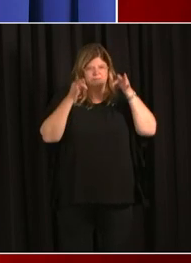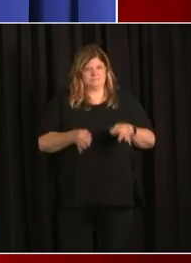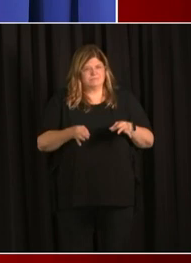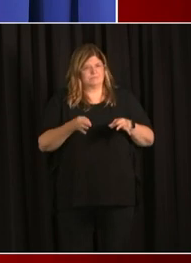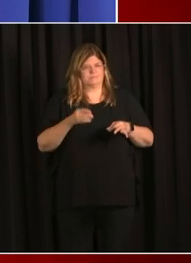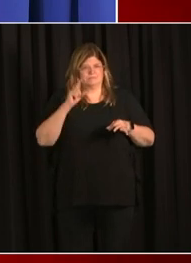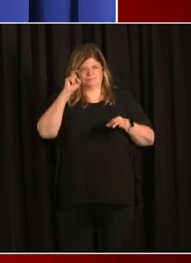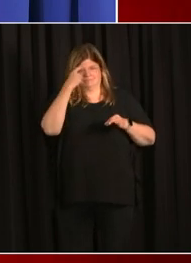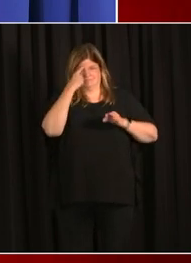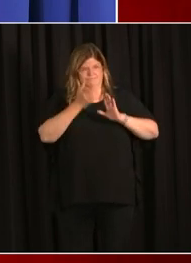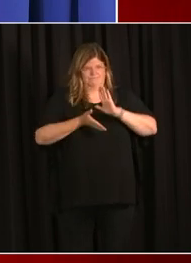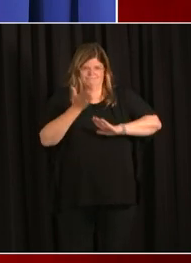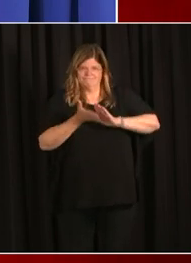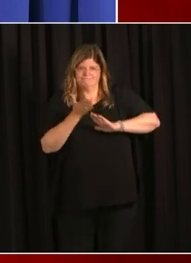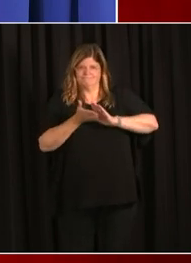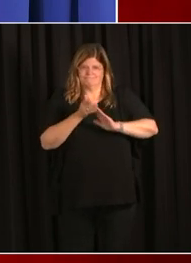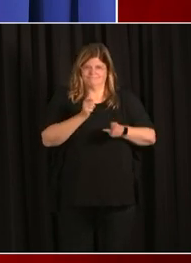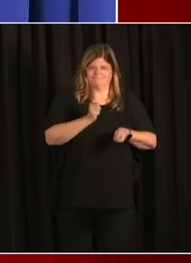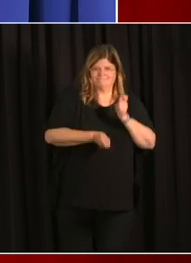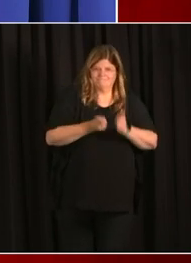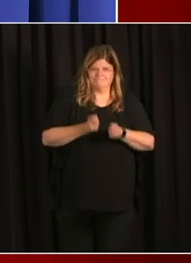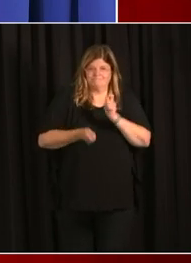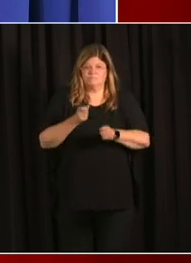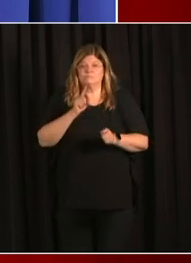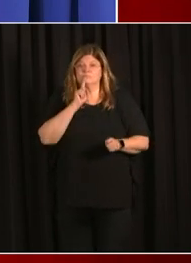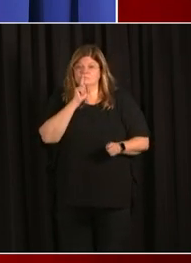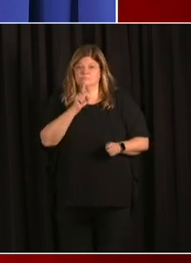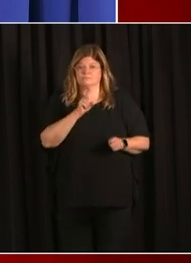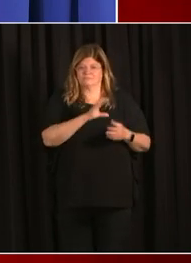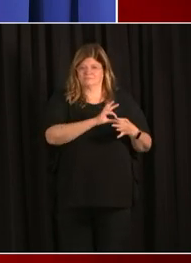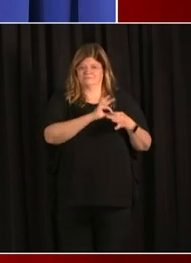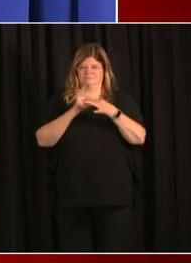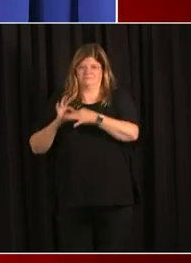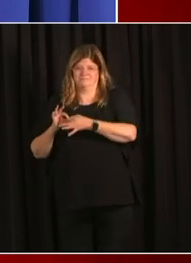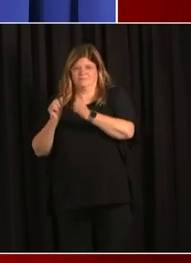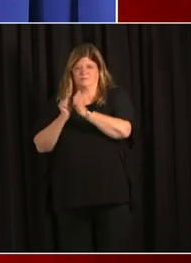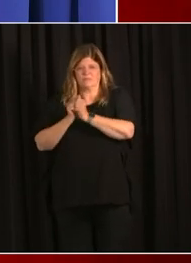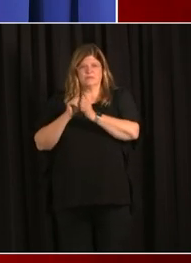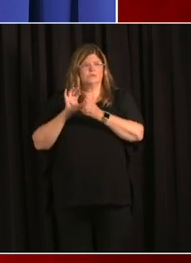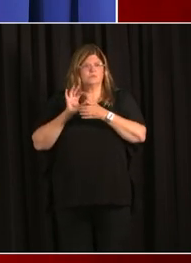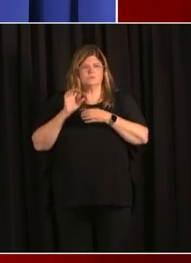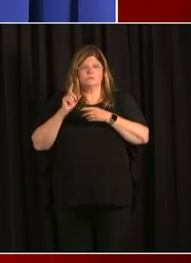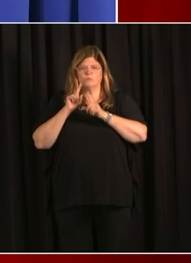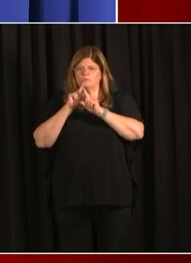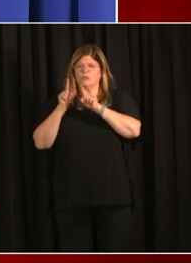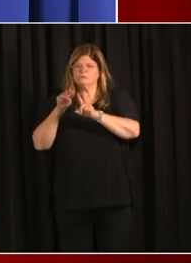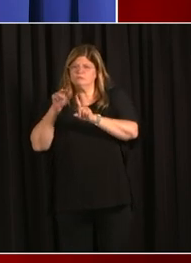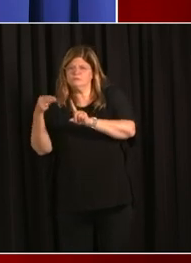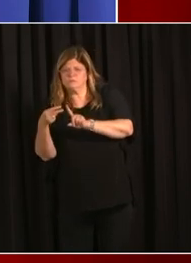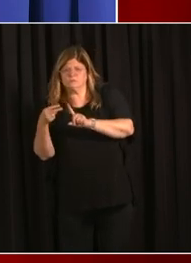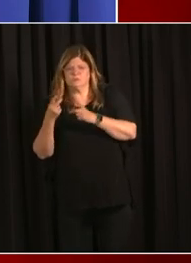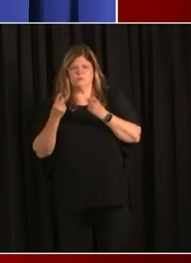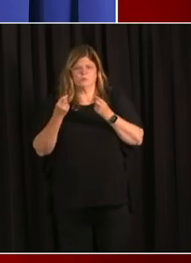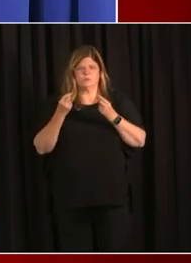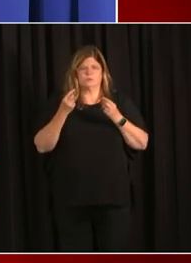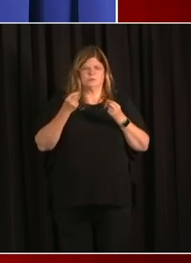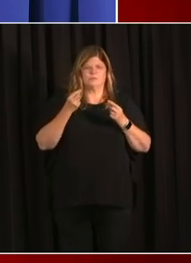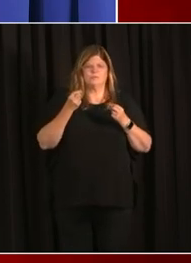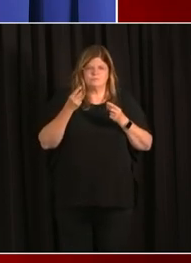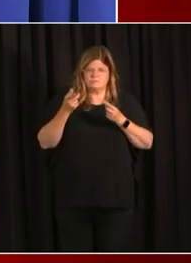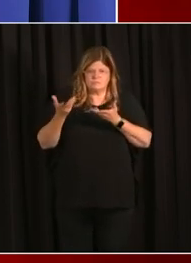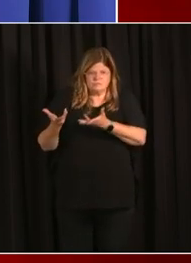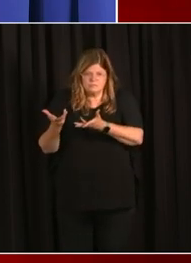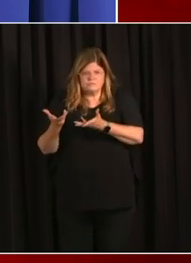operations, but also, just as importantly from a coordination and response standpoint, embedding the district's emergency